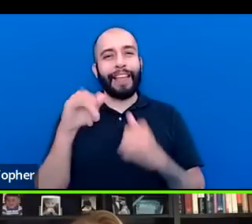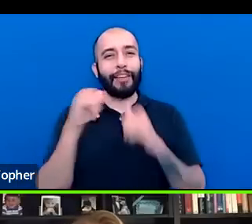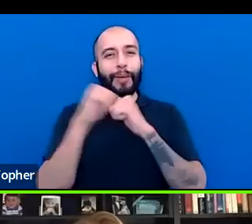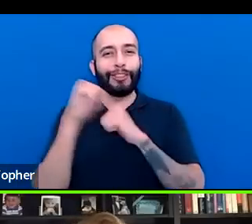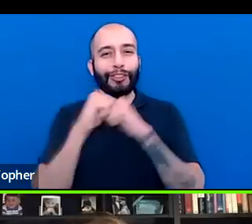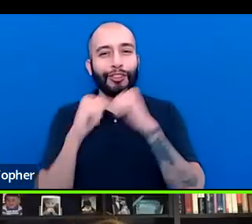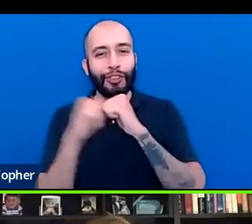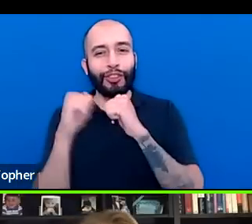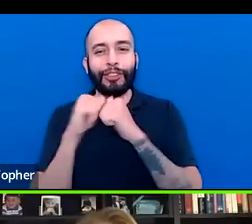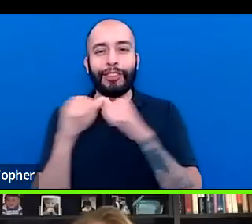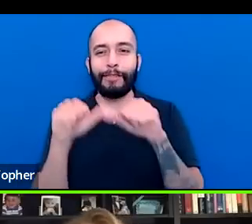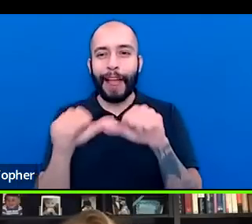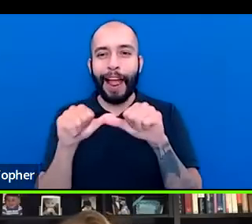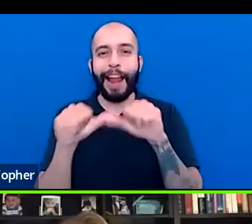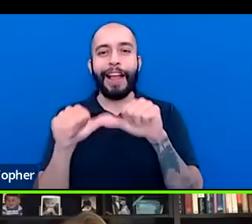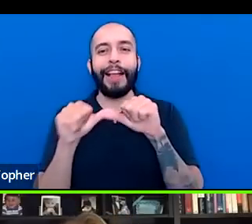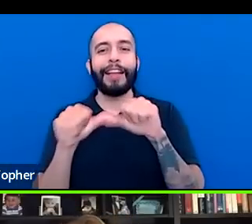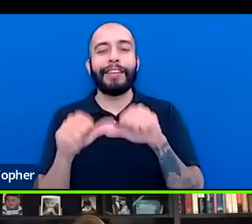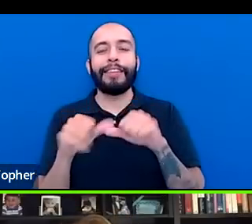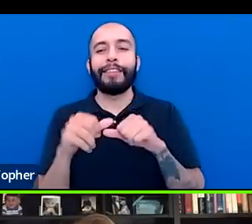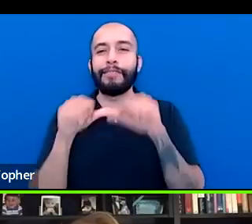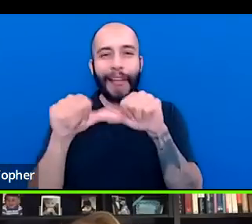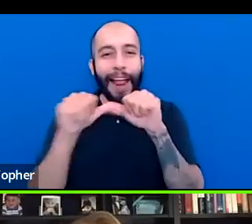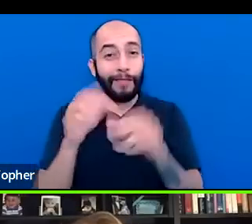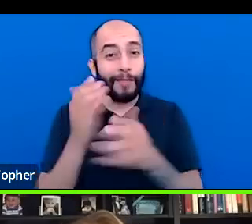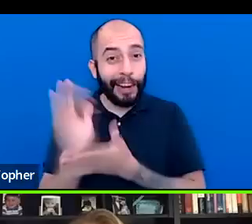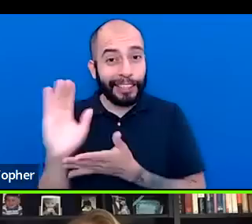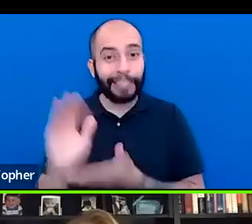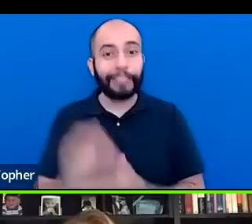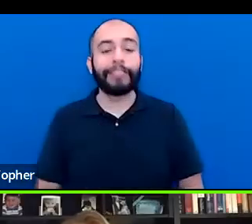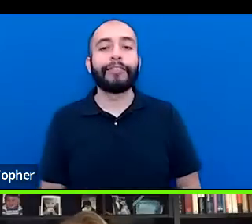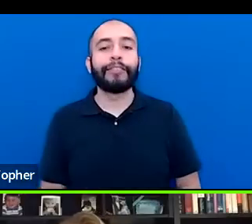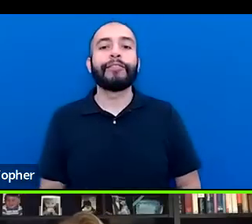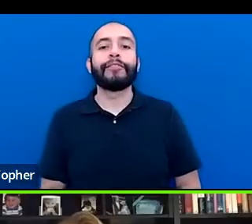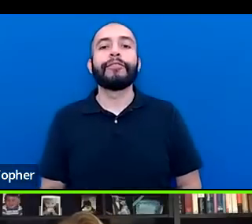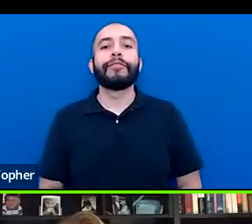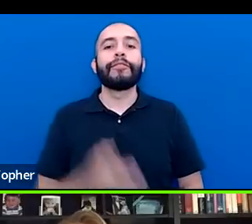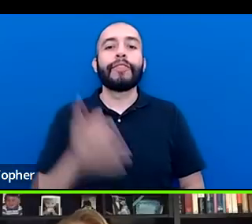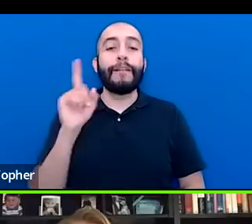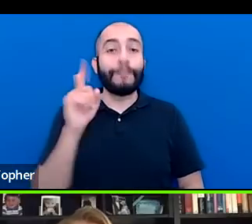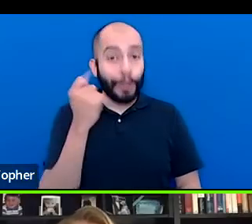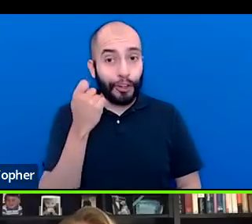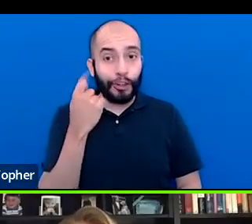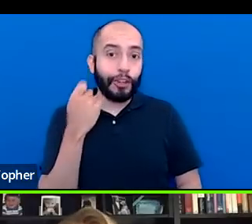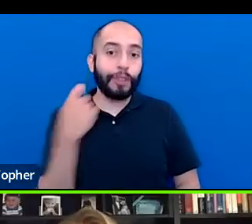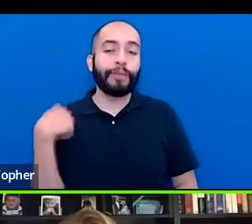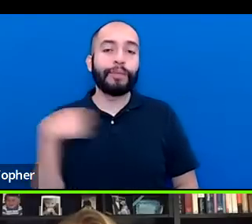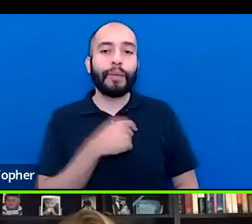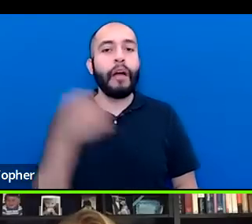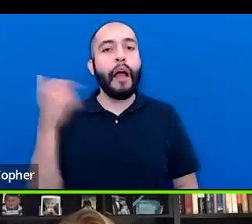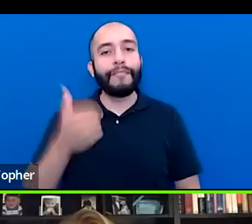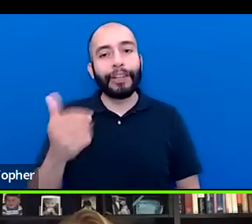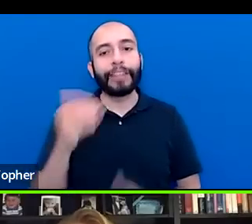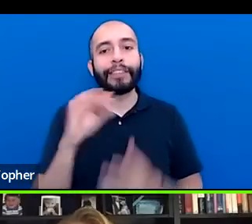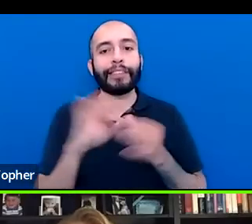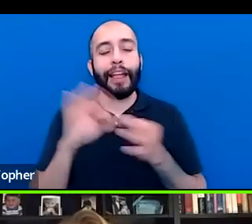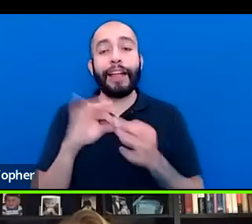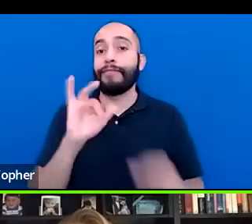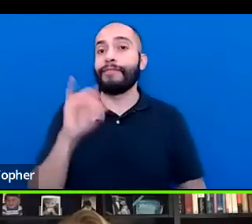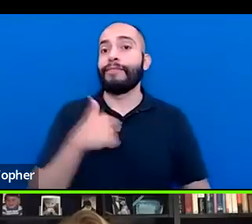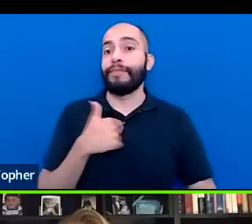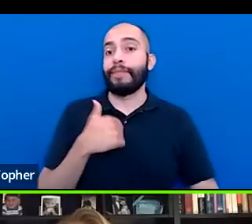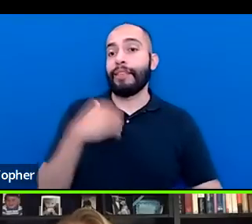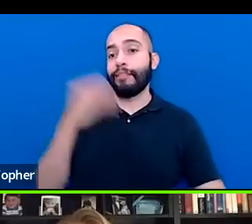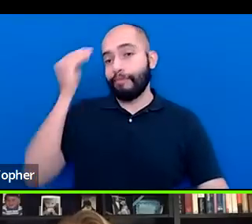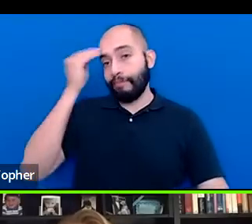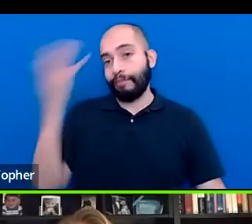that, and I have said to thousands and thousands of new hire flight attendants, our union is not an institution. It's the hearts